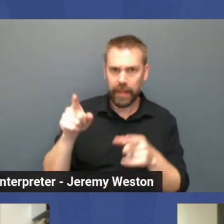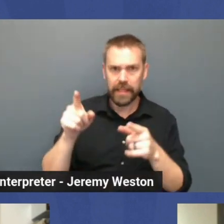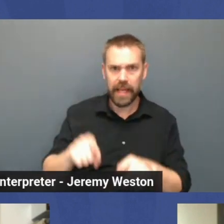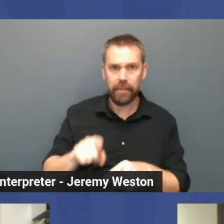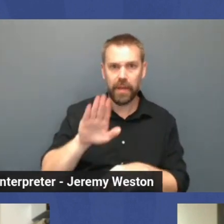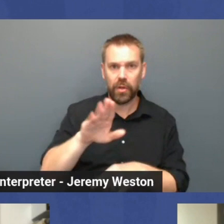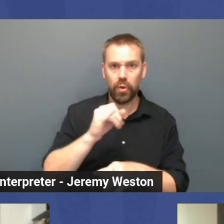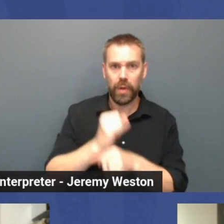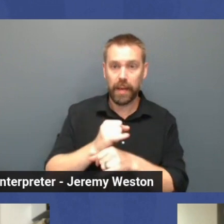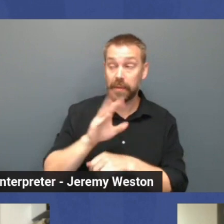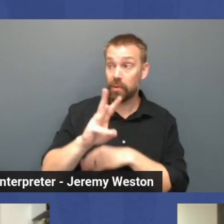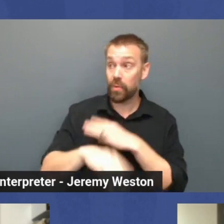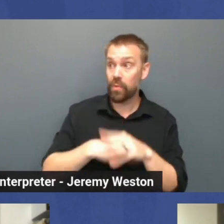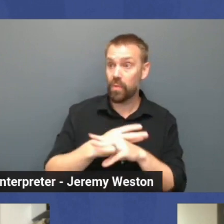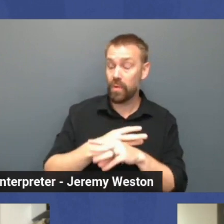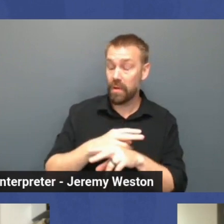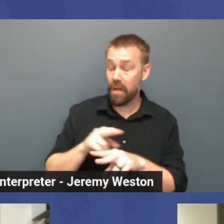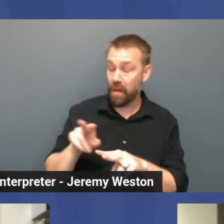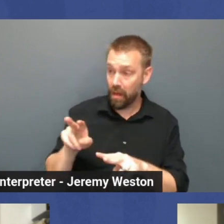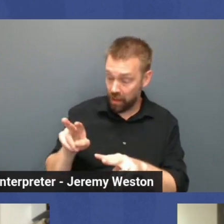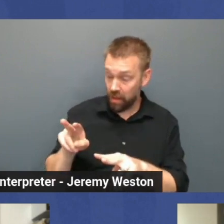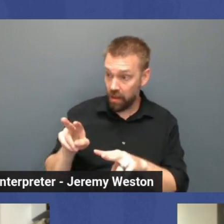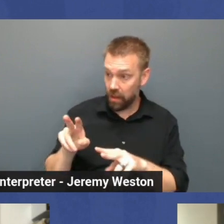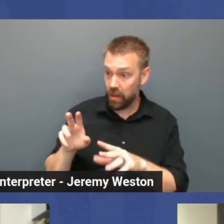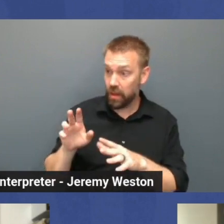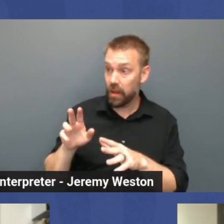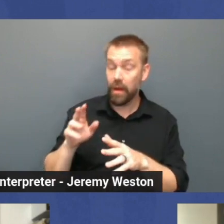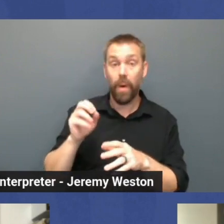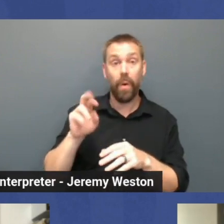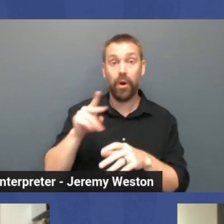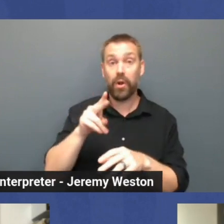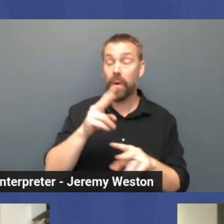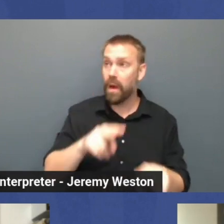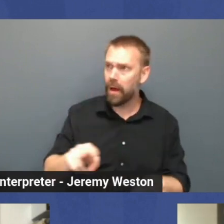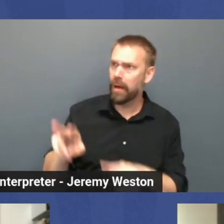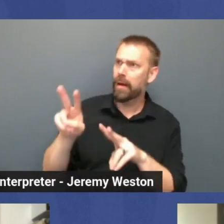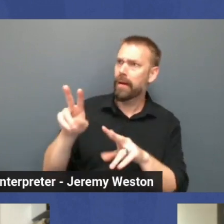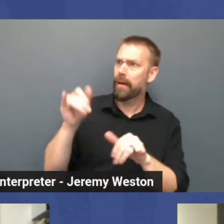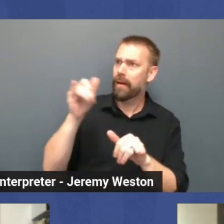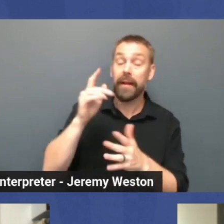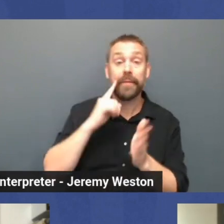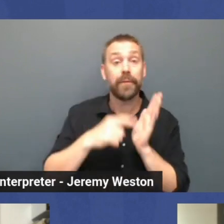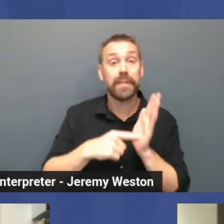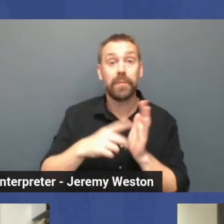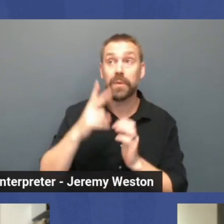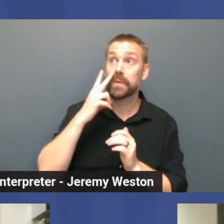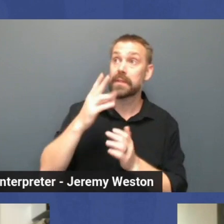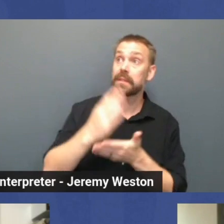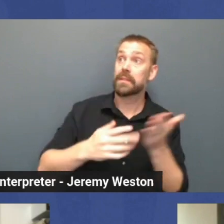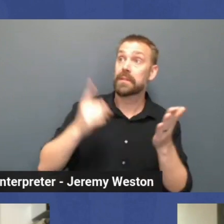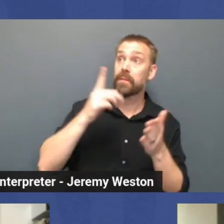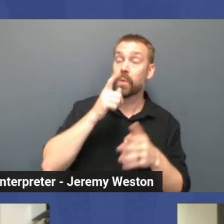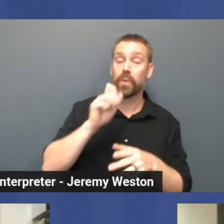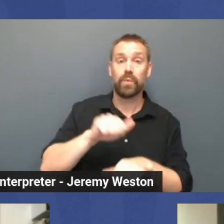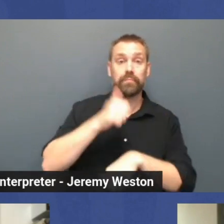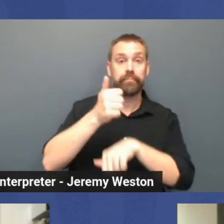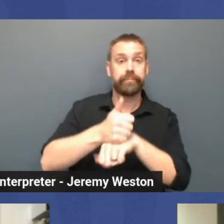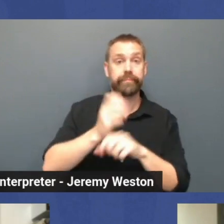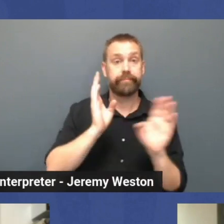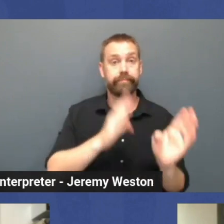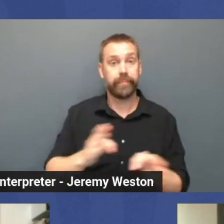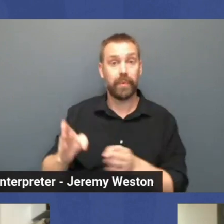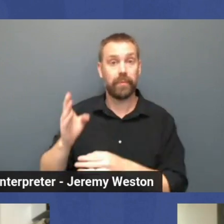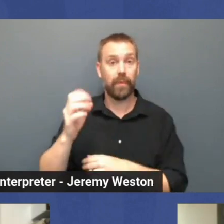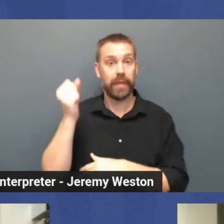are staring in awe of or admiration for, let's say you see somebody who's organizing a demonstration or a protest, you might not